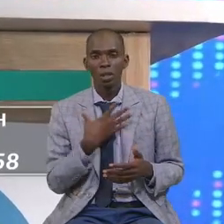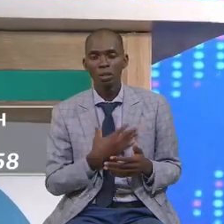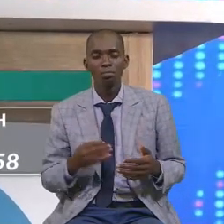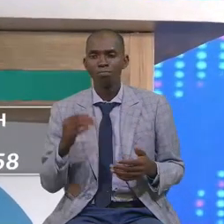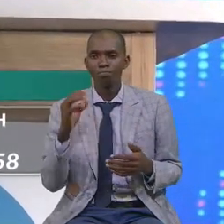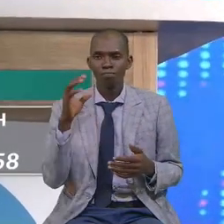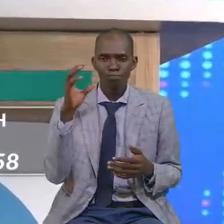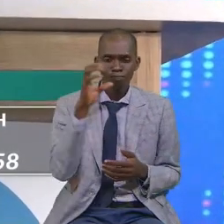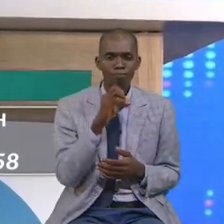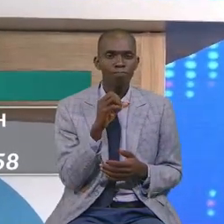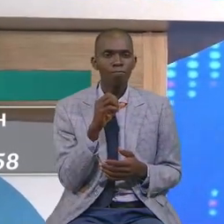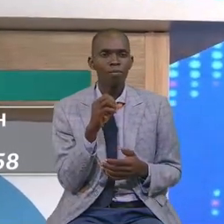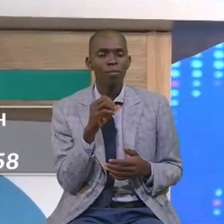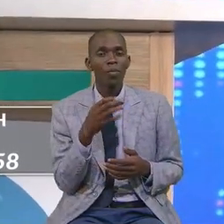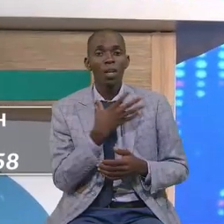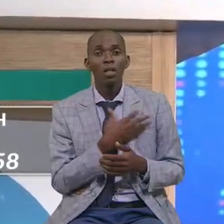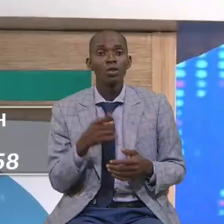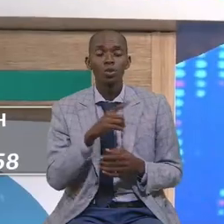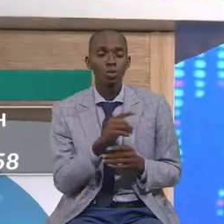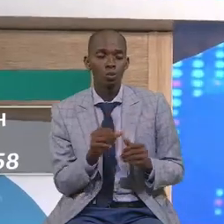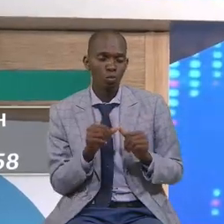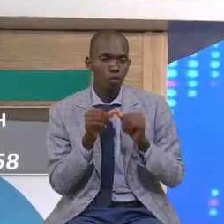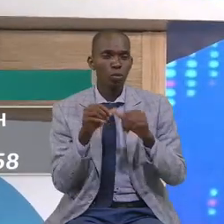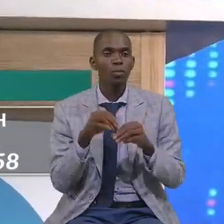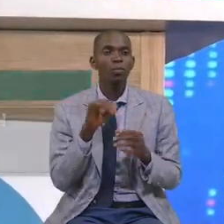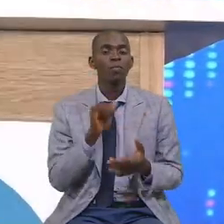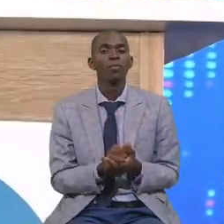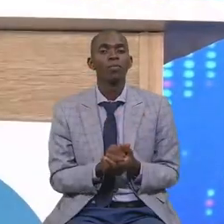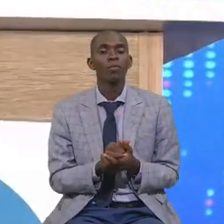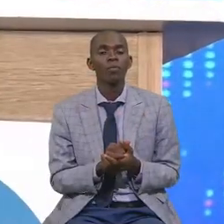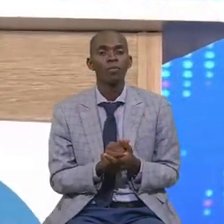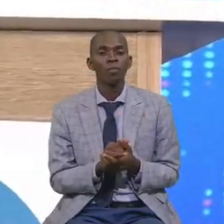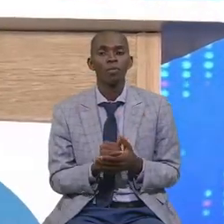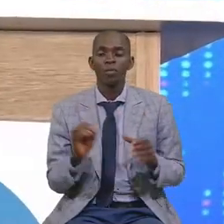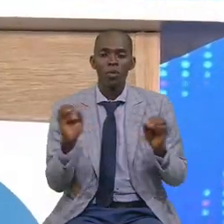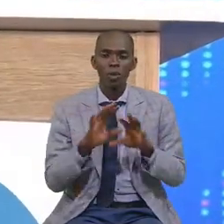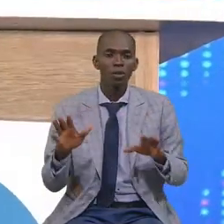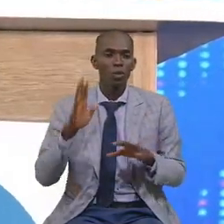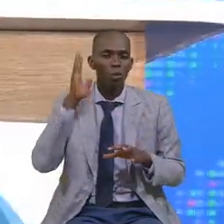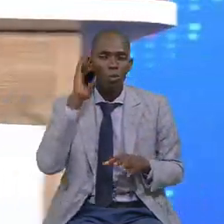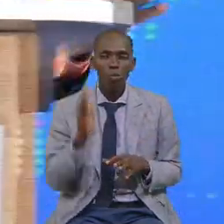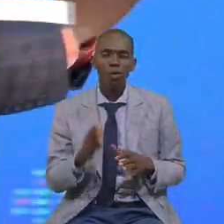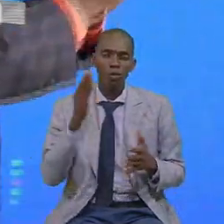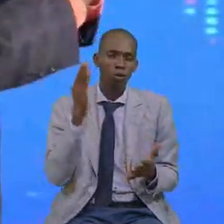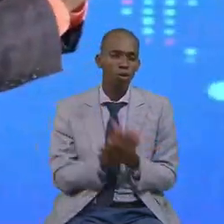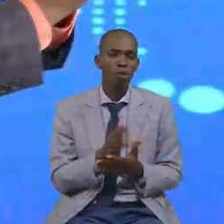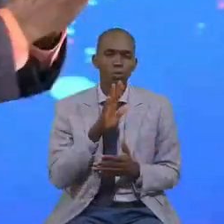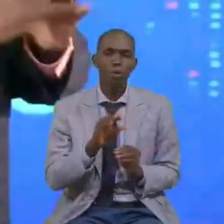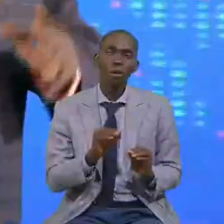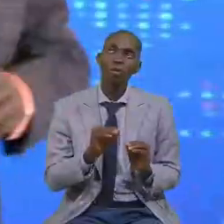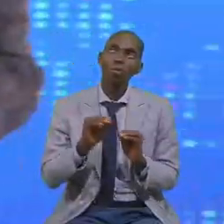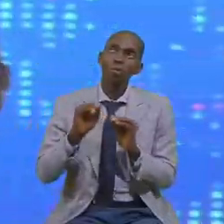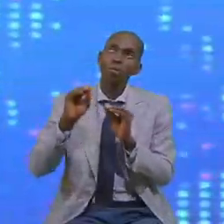again, and you hold unto that, nothing will stop your onward journey